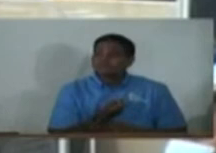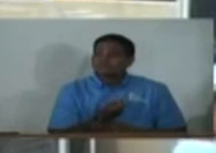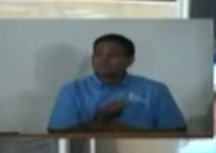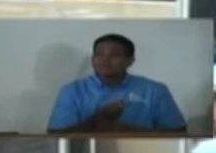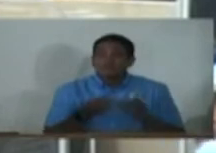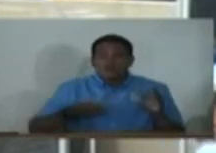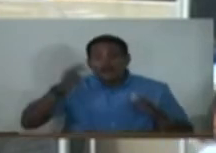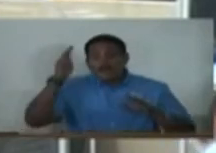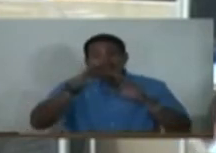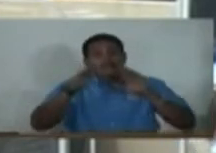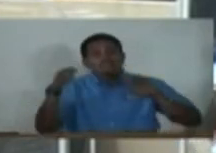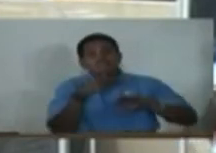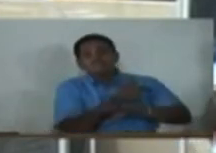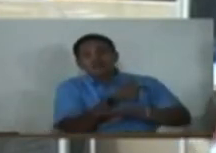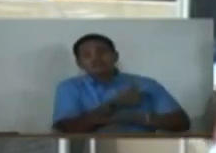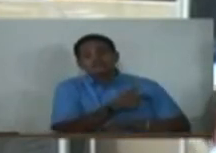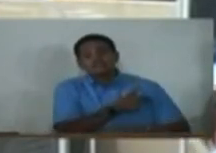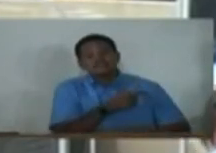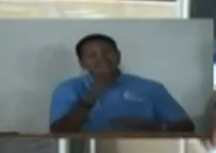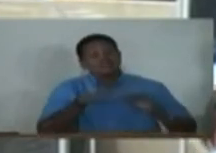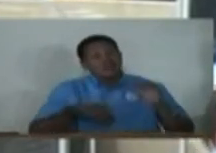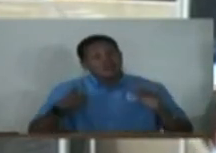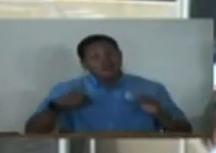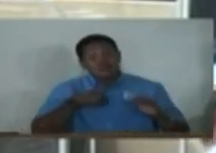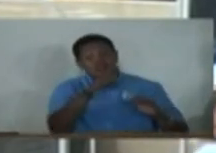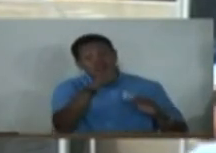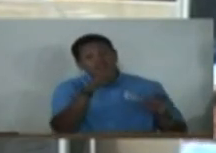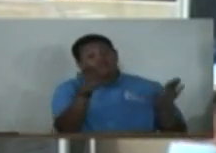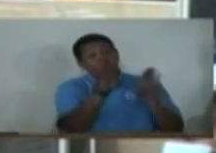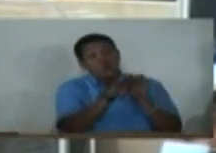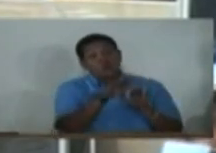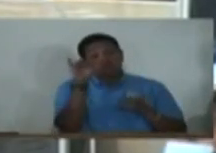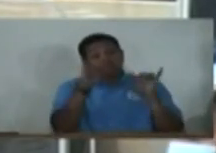level of vaccination than us. They have had to close again.